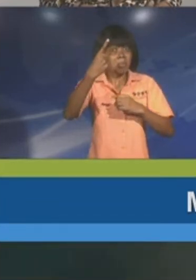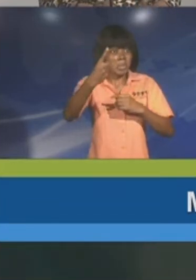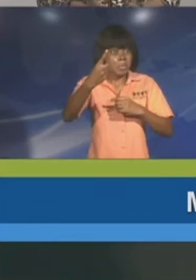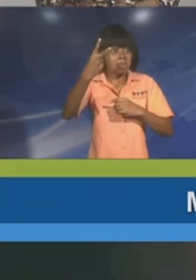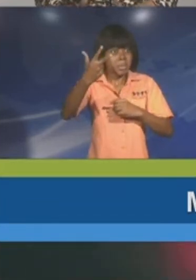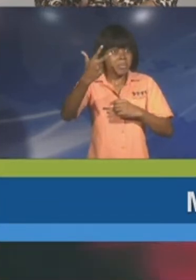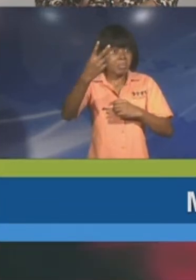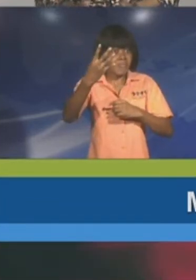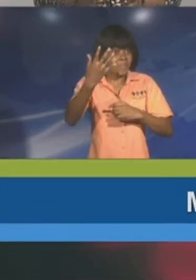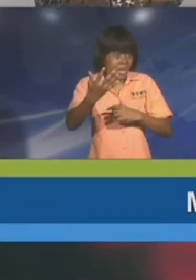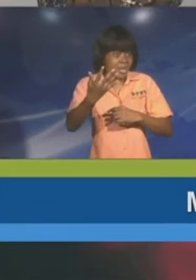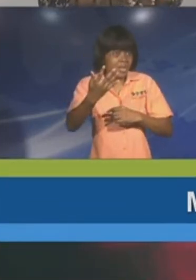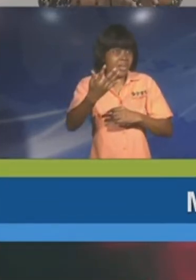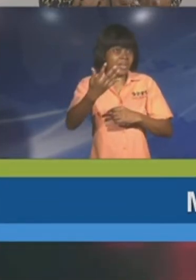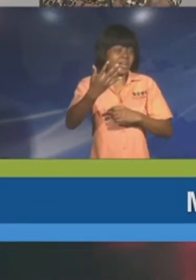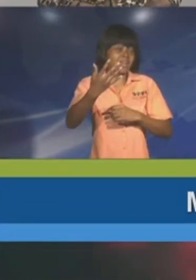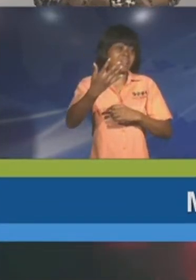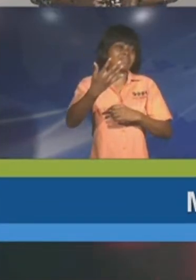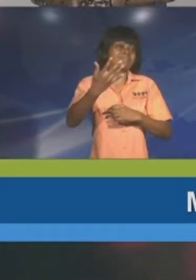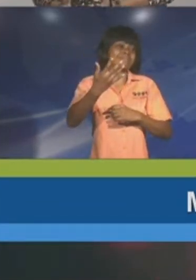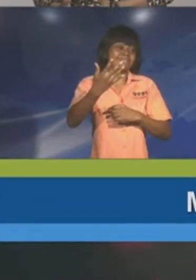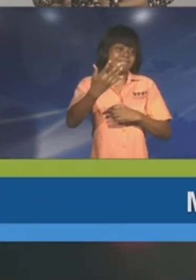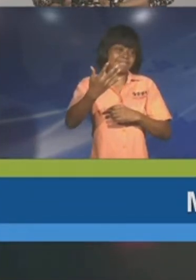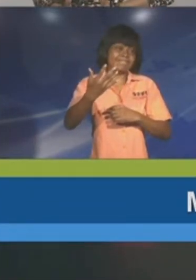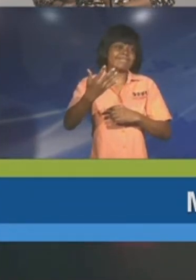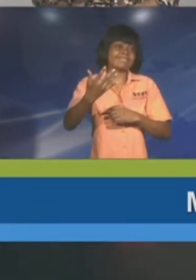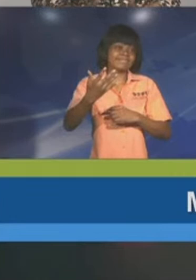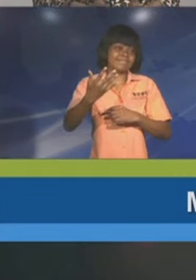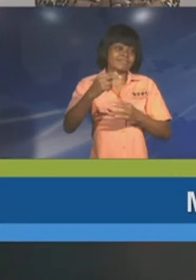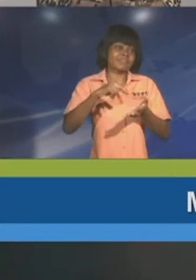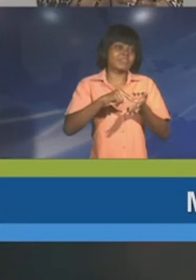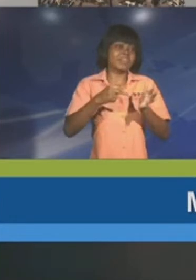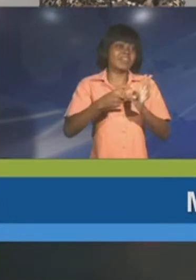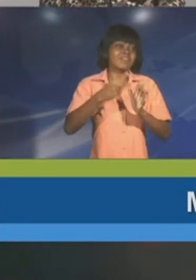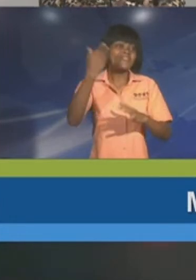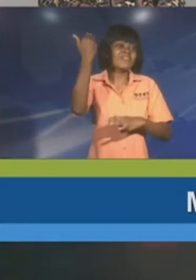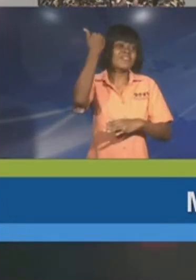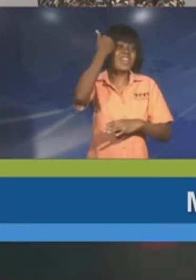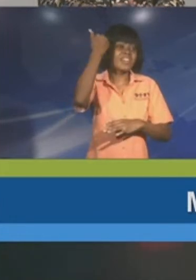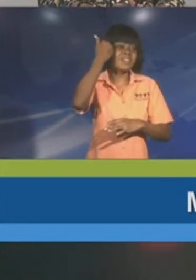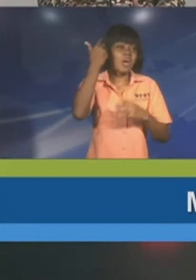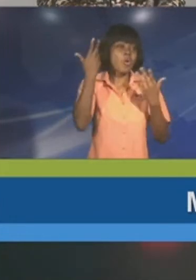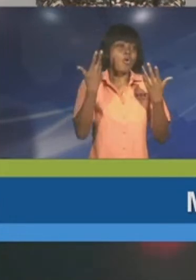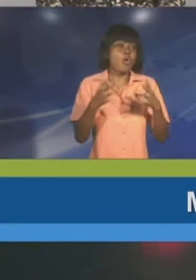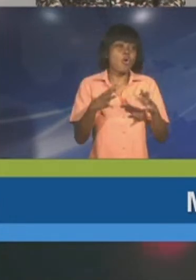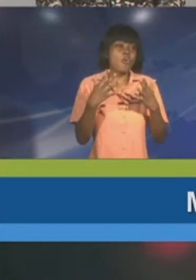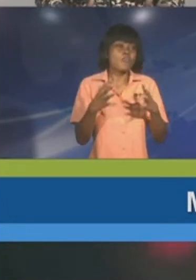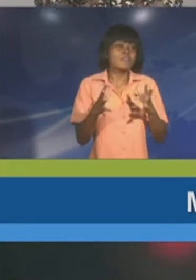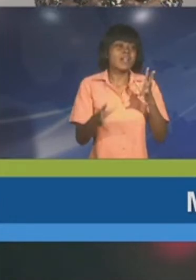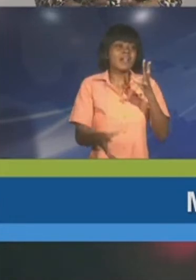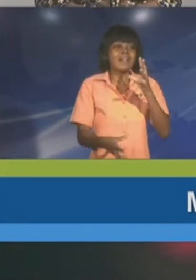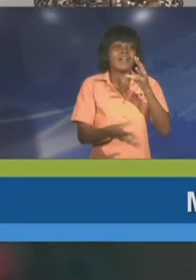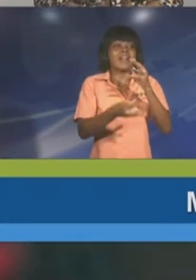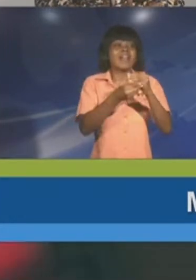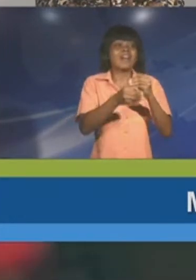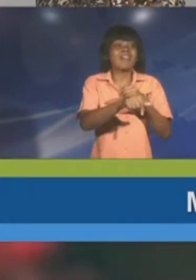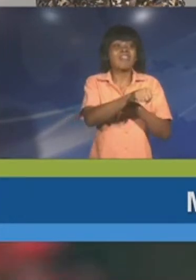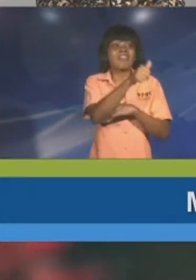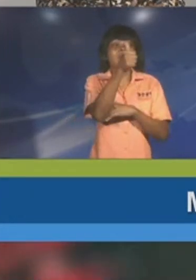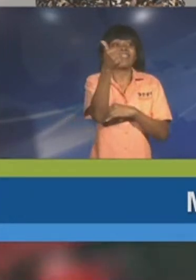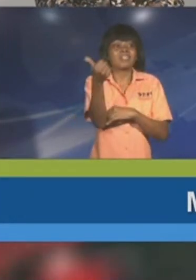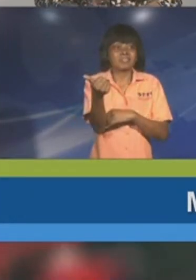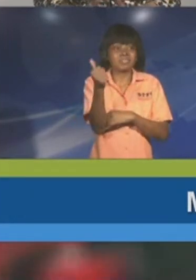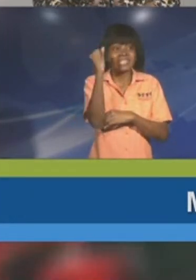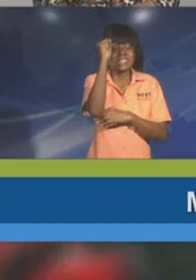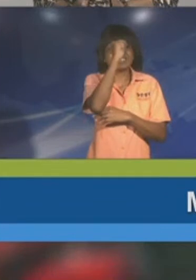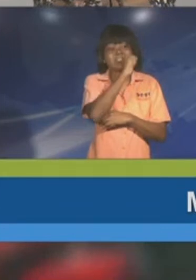and lethargic or irritable, you know it's fever and something. But if it's just fever and your child is totally well, you know what